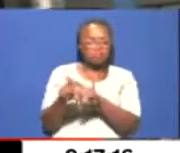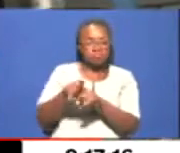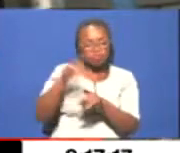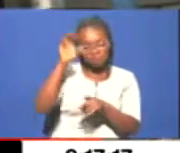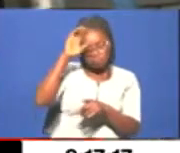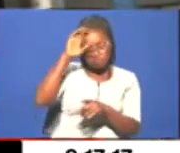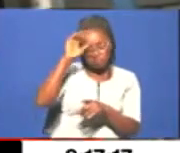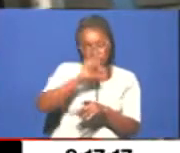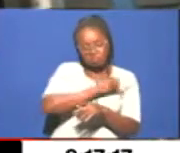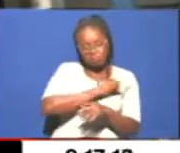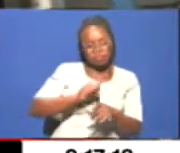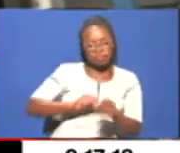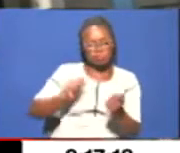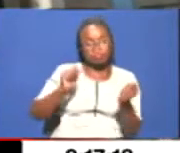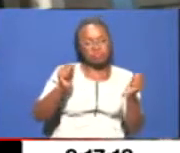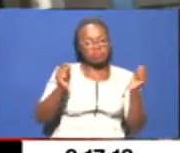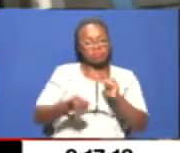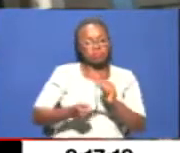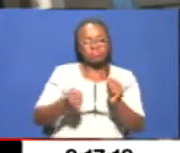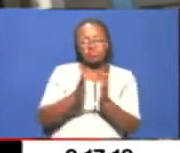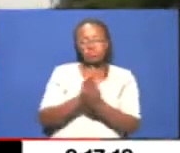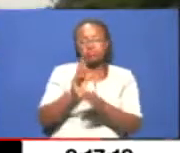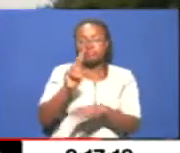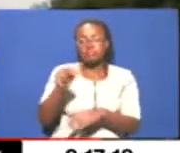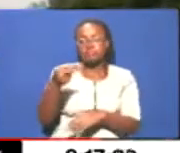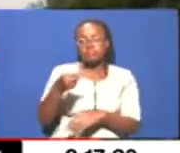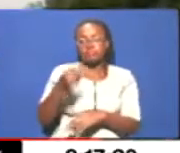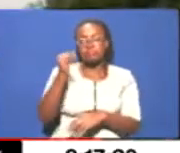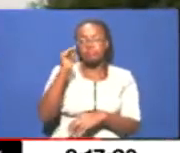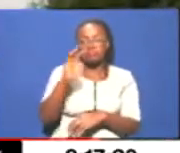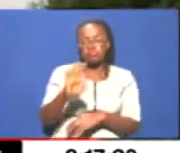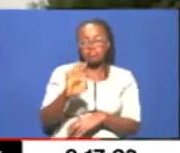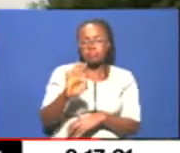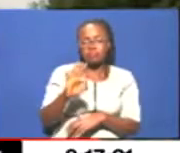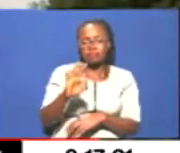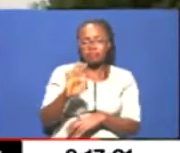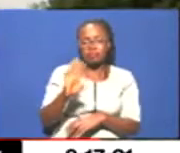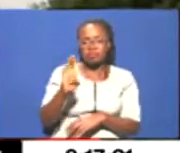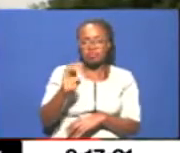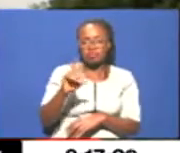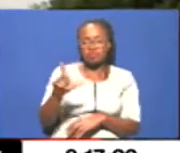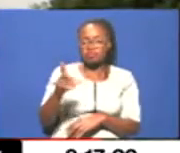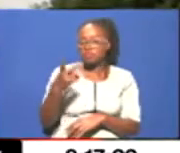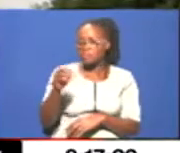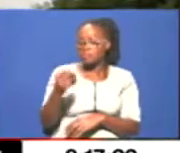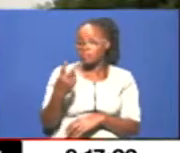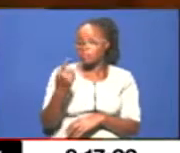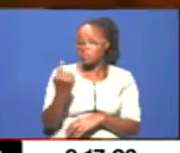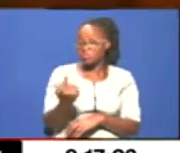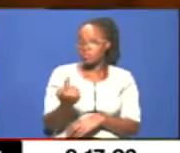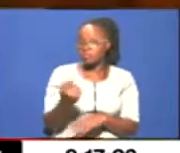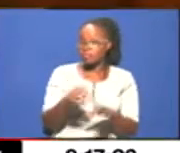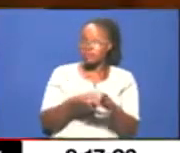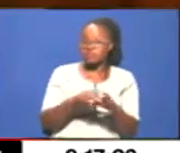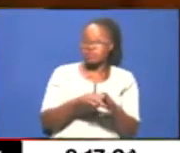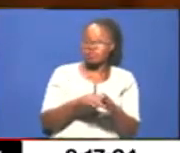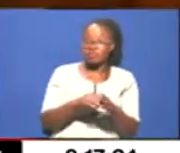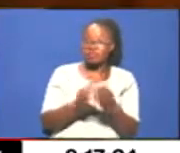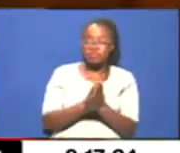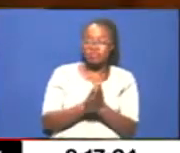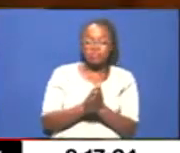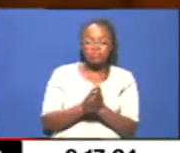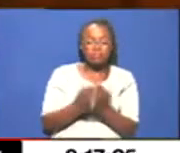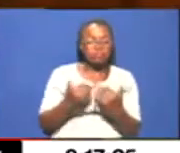Senate amendments to the National Hospital Insurance Fund Amendment Bill 2021. Members will be forced to hold